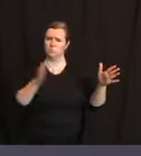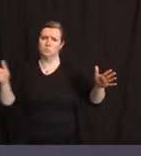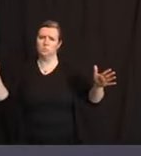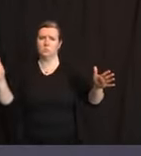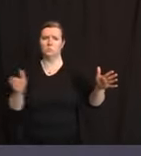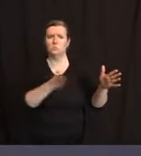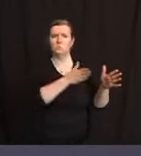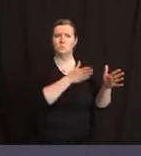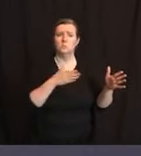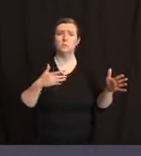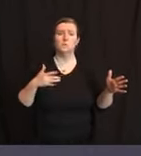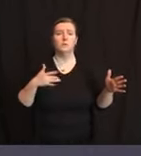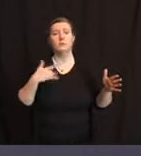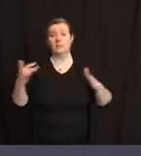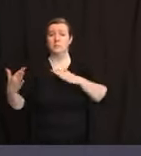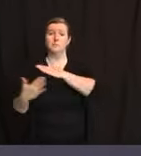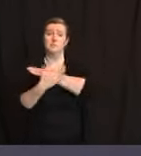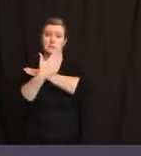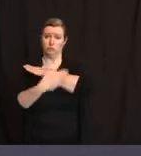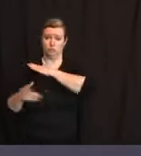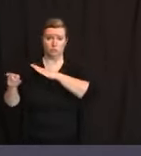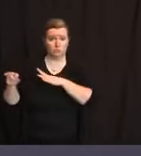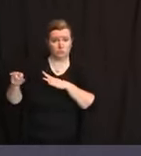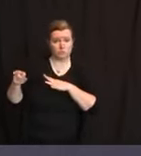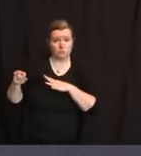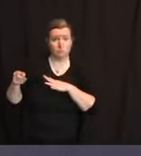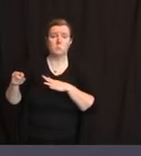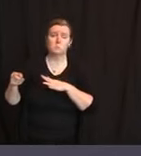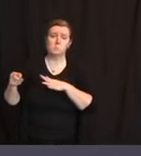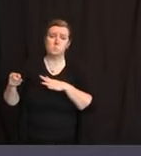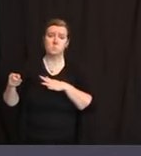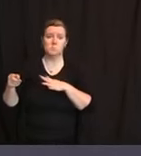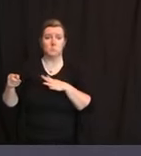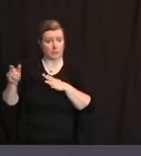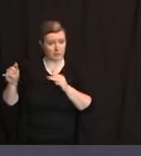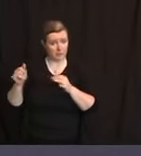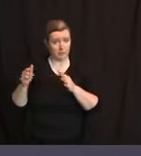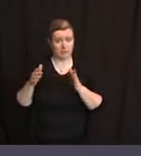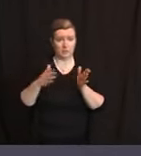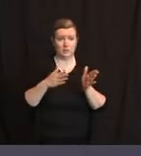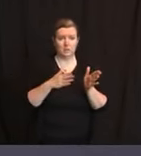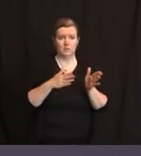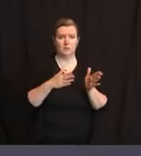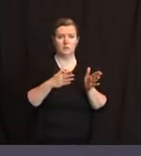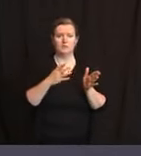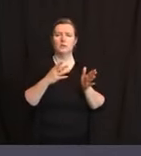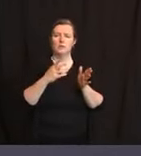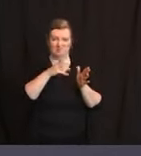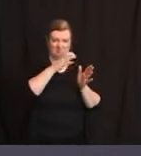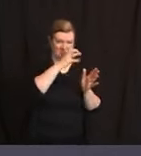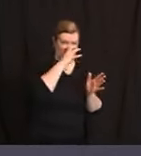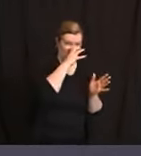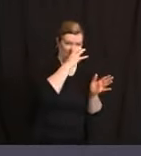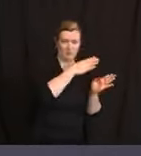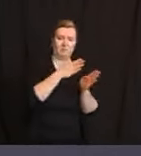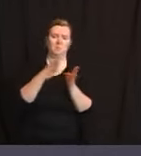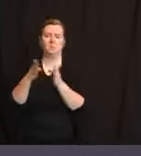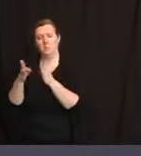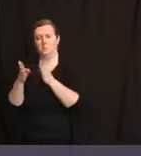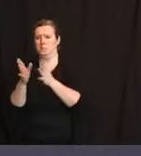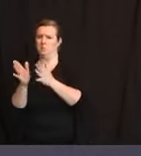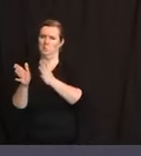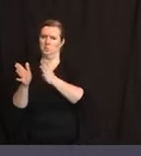that beaches are getting toward the edge of what we can responsibly do right now. So this is something that